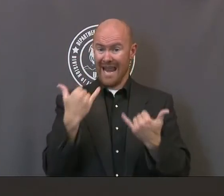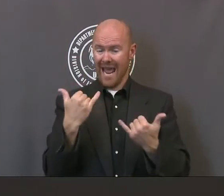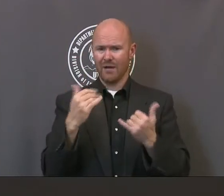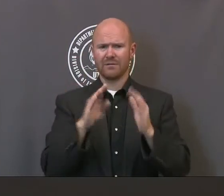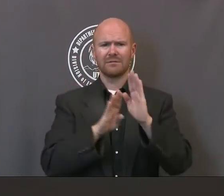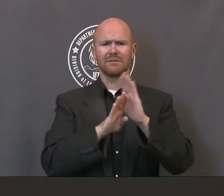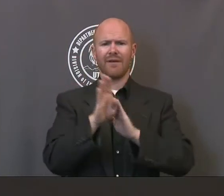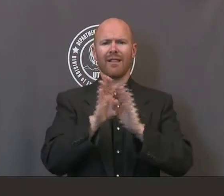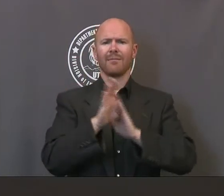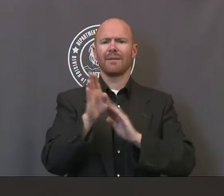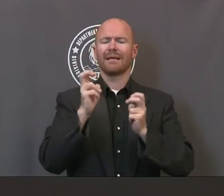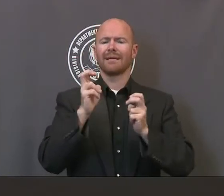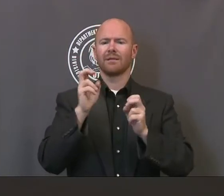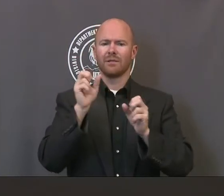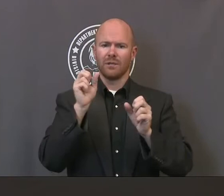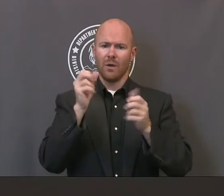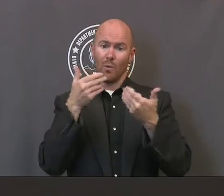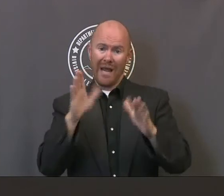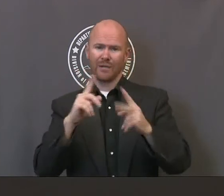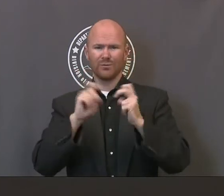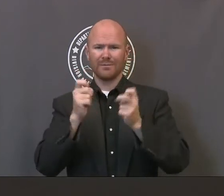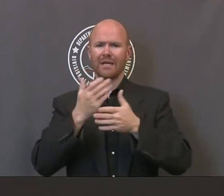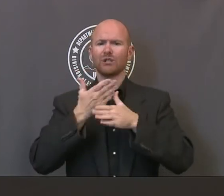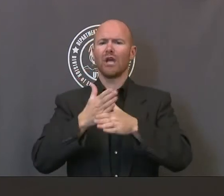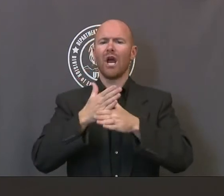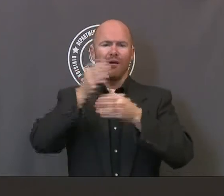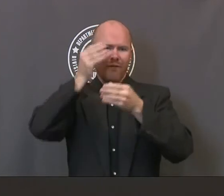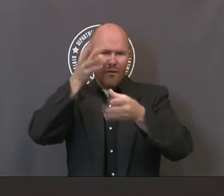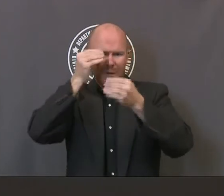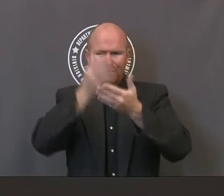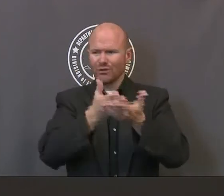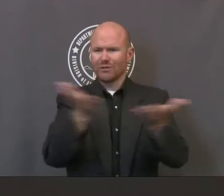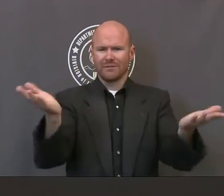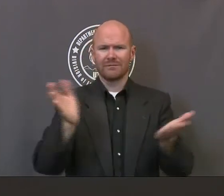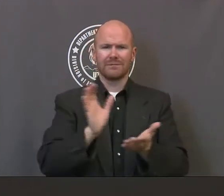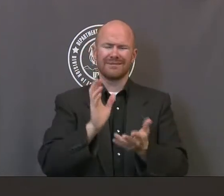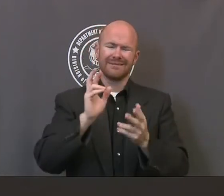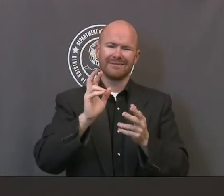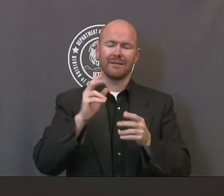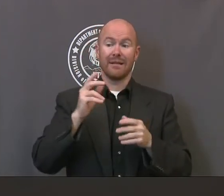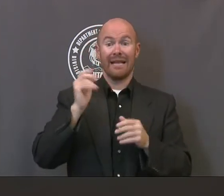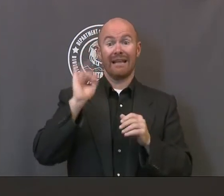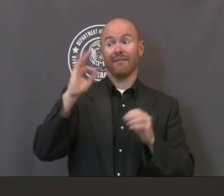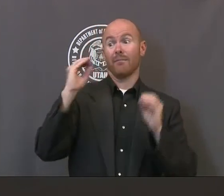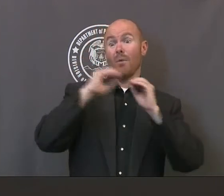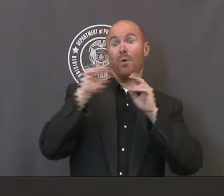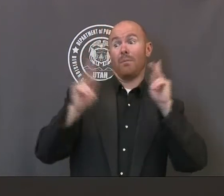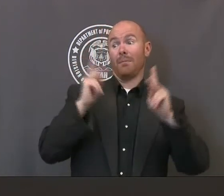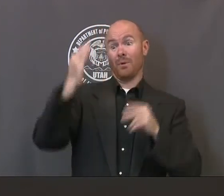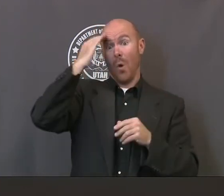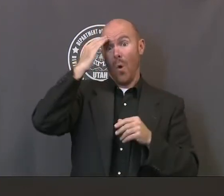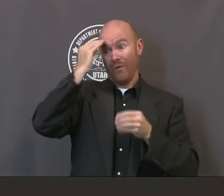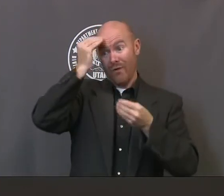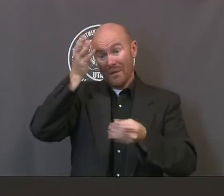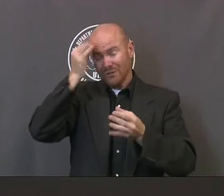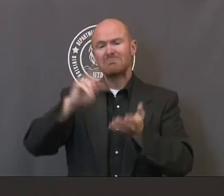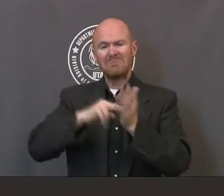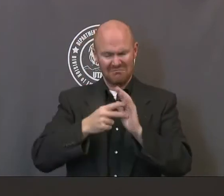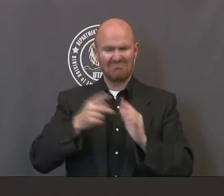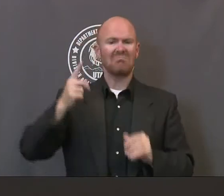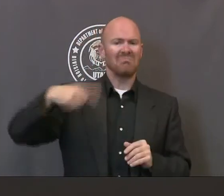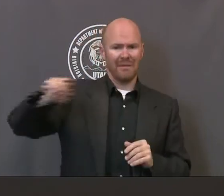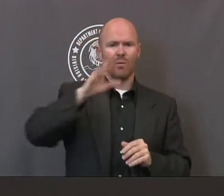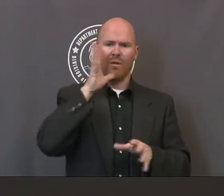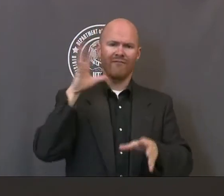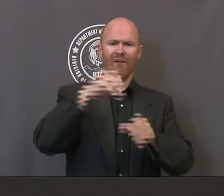of the data so that we can make sure that, the more people that know the score, the more engagement we will have, we believe. So we will be